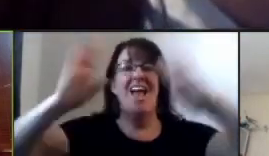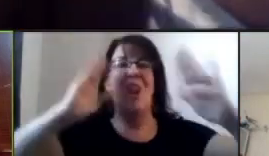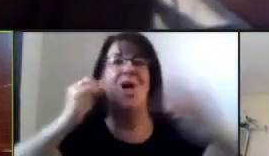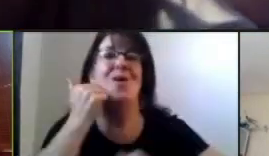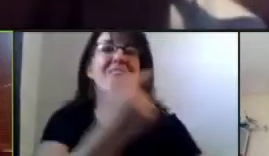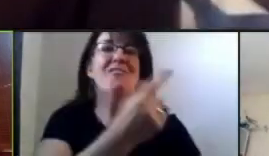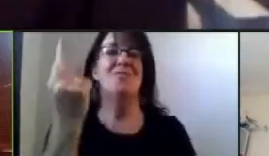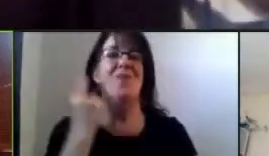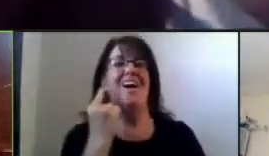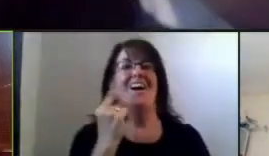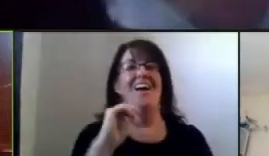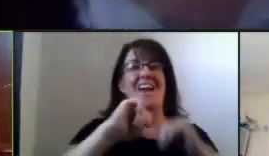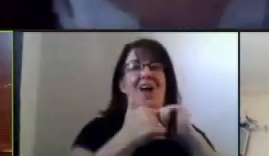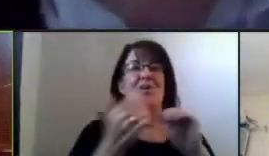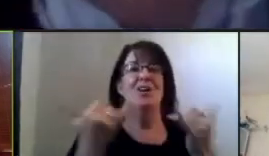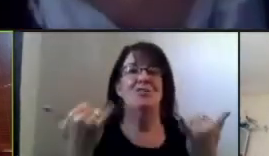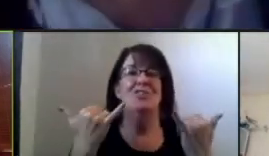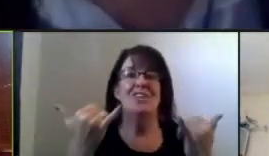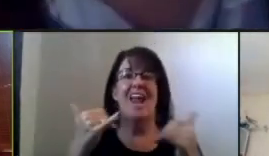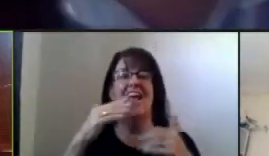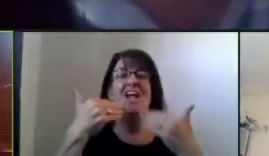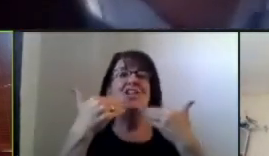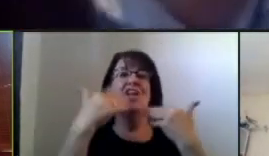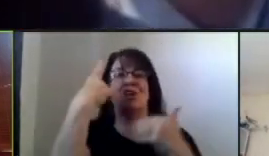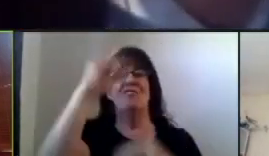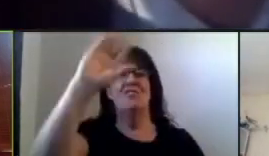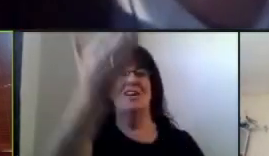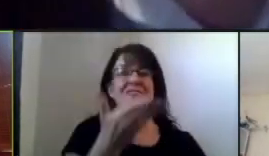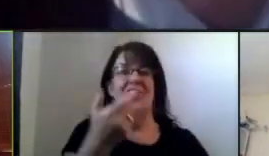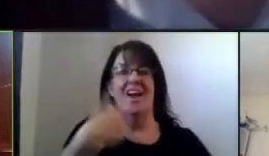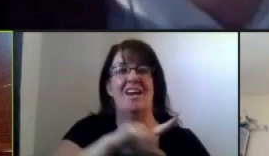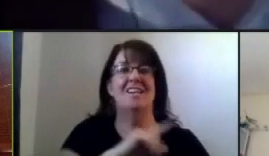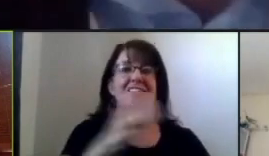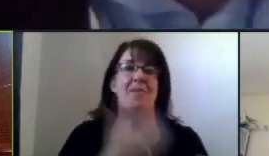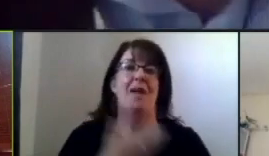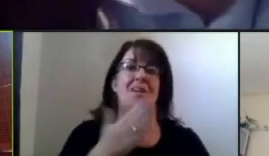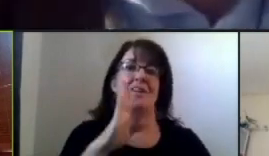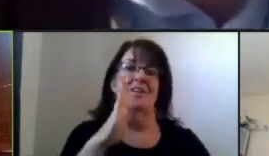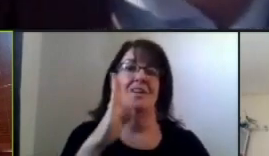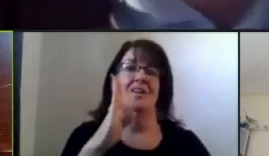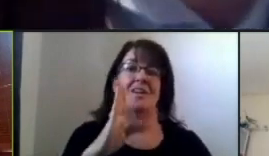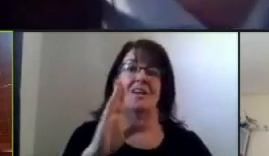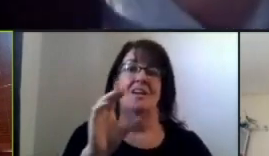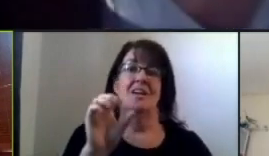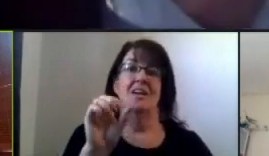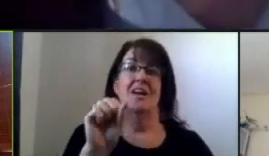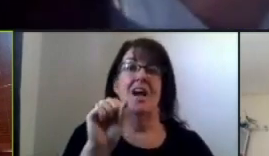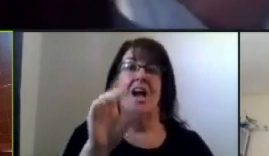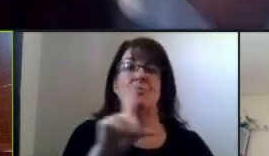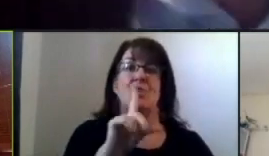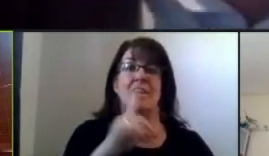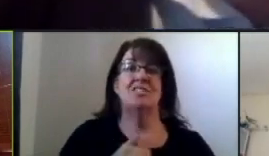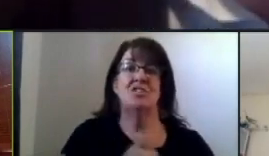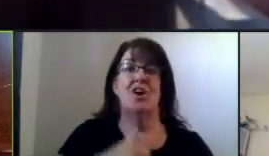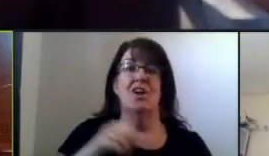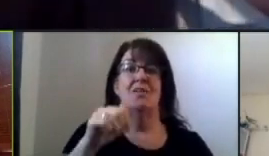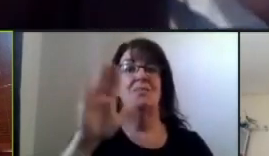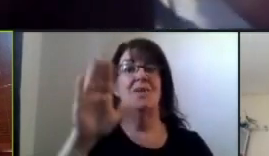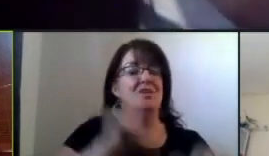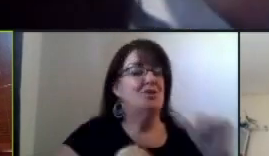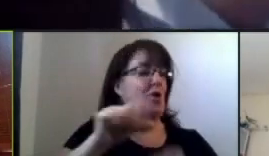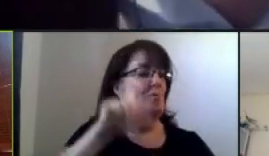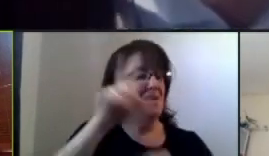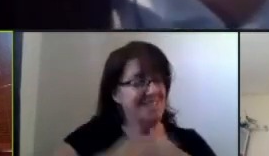everyone. How are you all today? Thank you so much for having us. We're glad to be here. Usama couldn't join us today and he apologizes, but the show must go